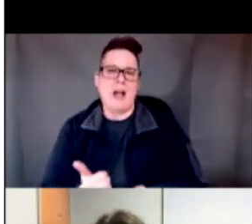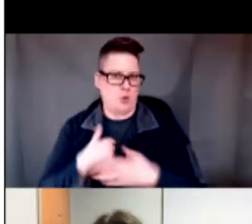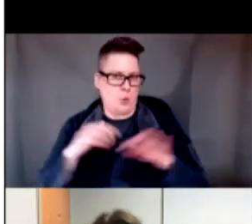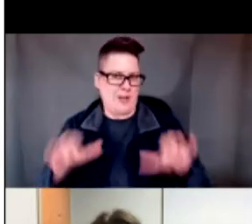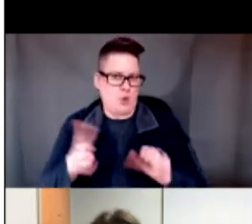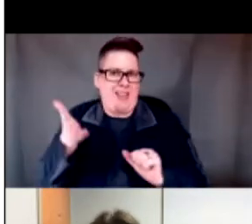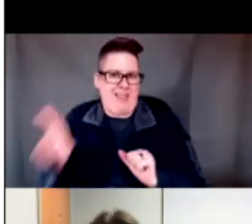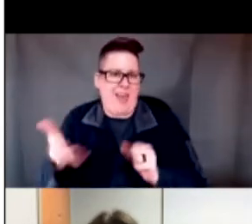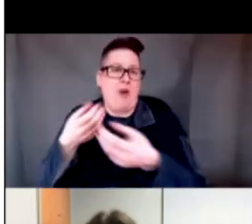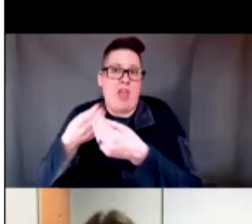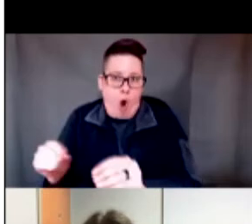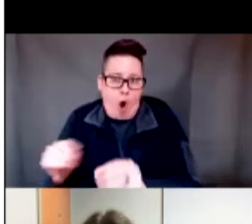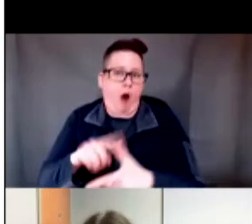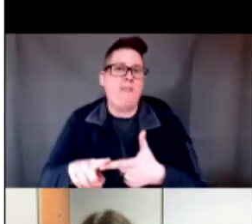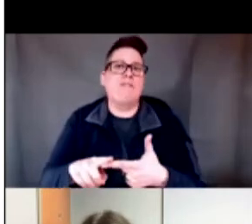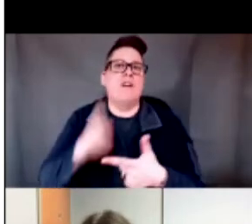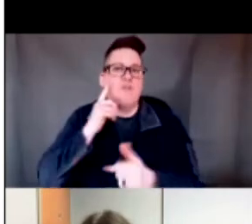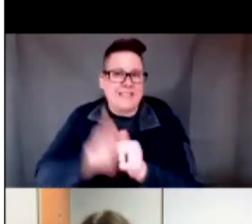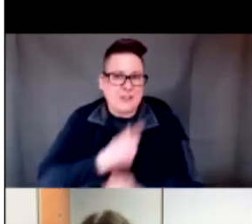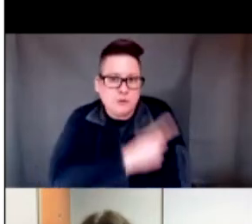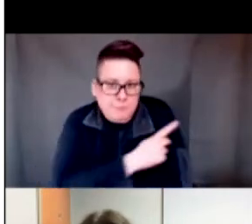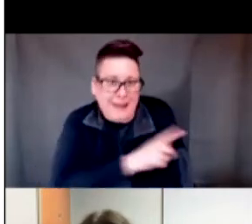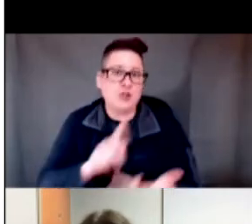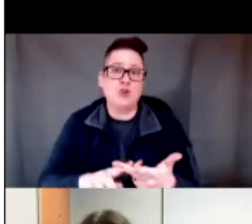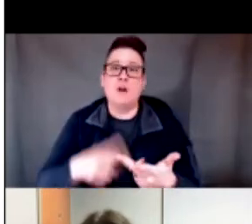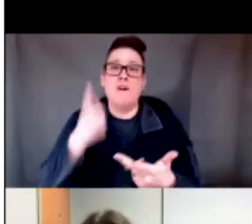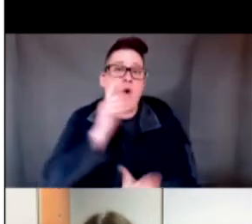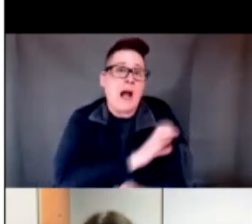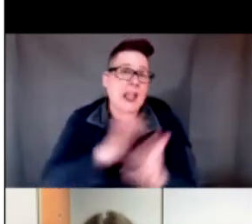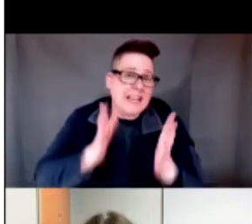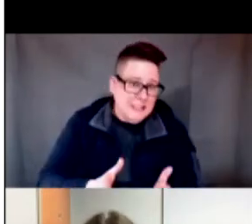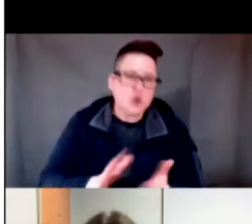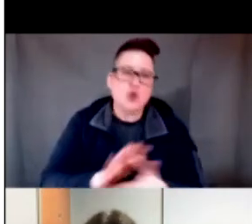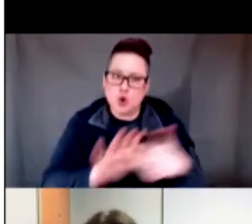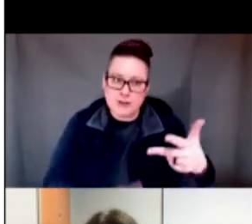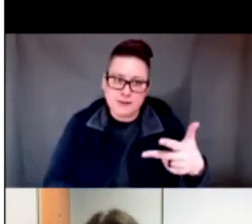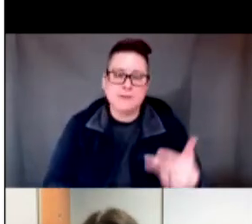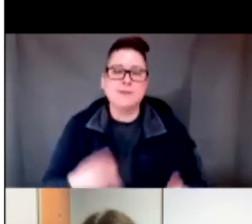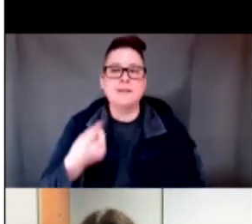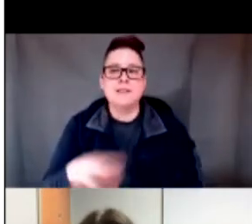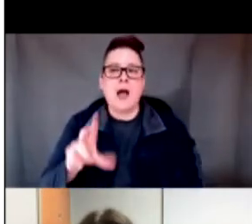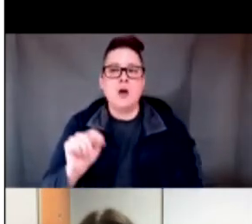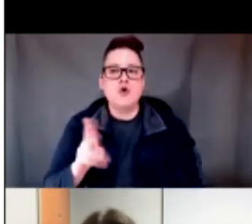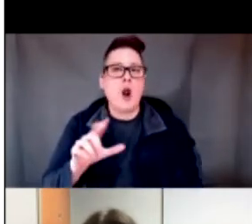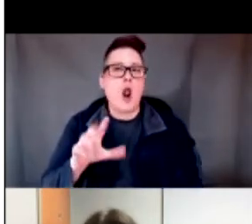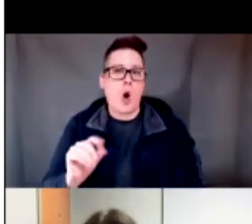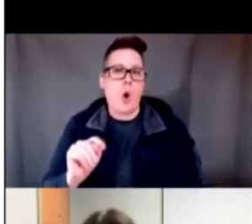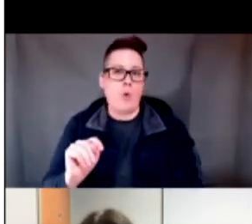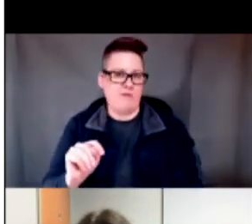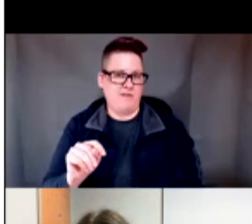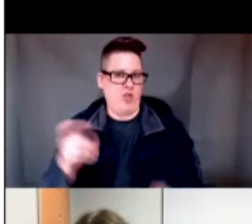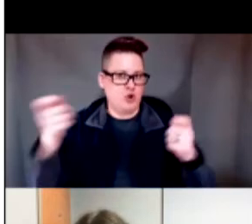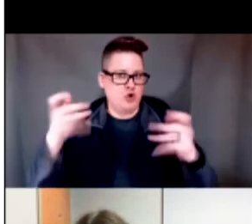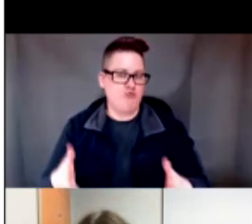practice level, on a patient level, and on a clinician level. So Dr. Tortola, our practice director, will be talking